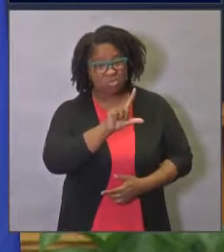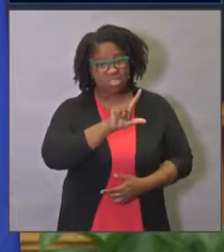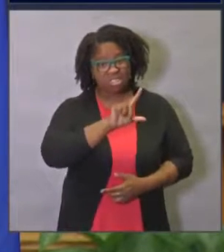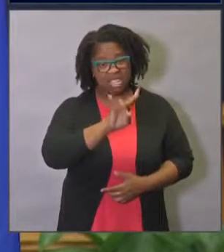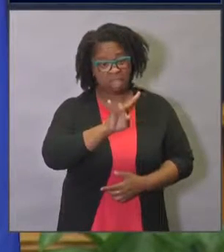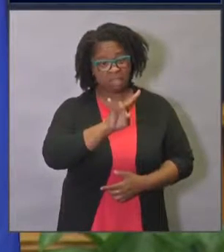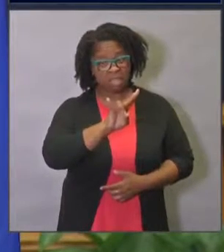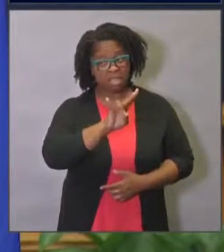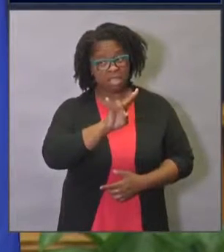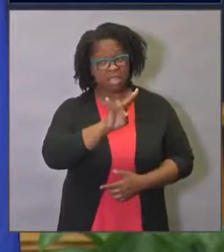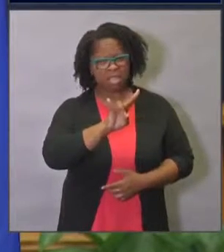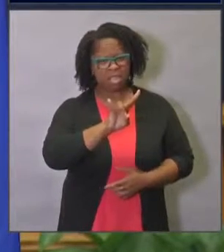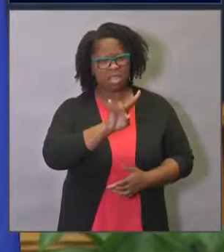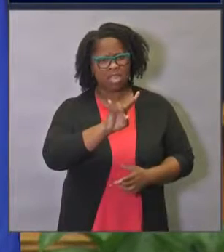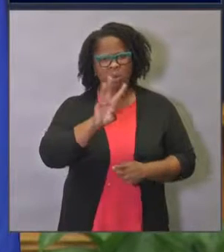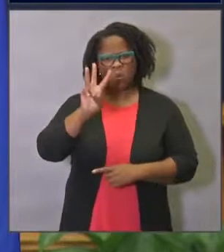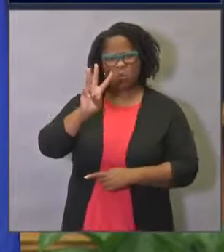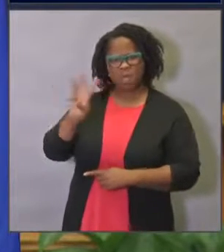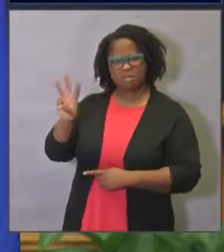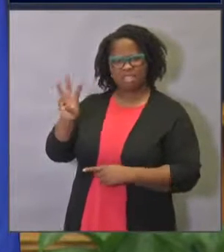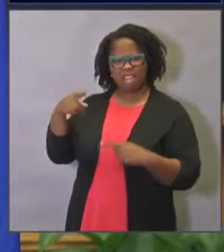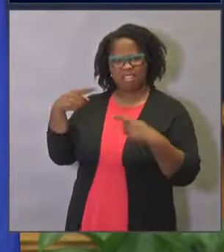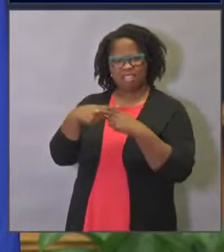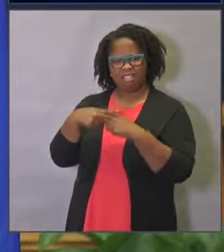8,127. On the website, we see